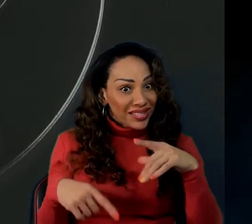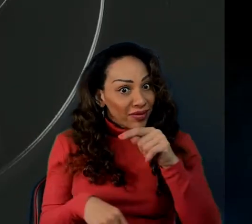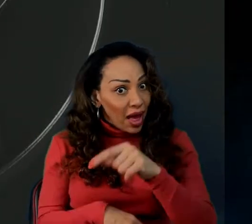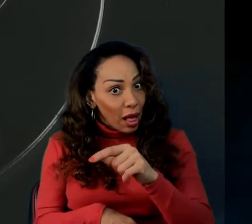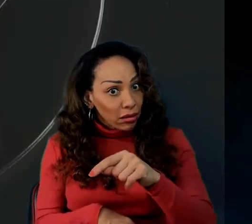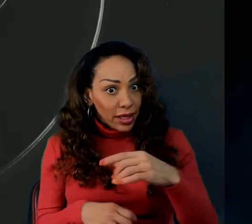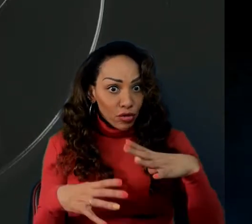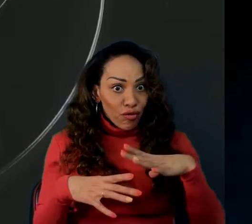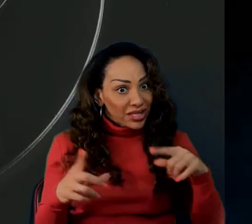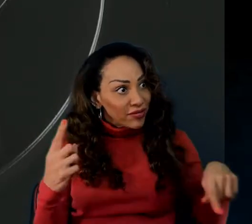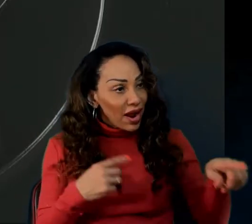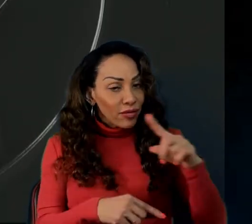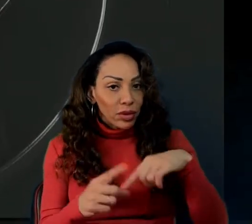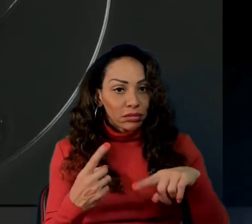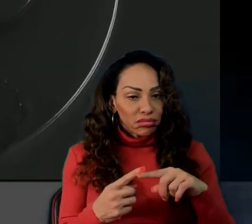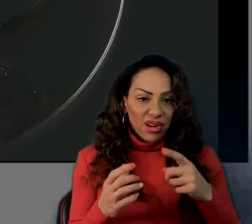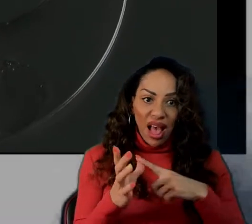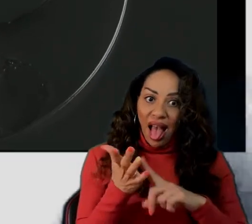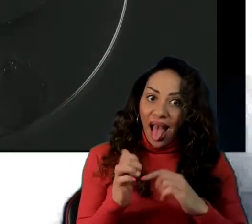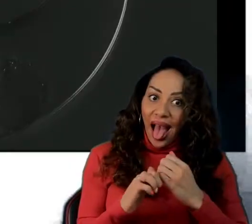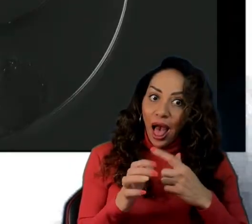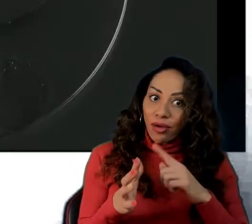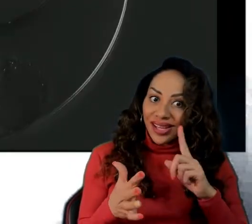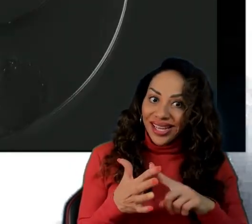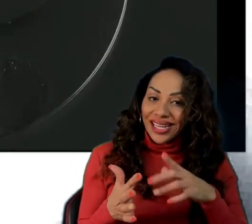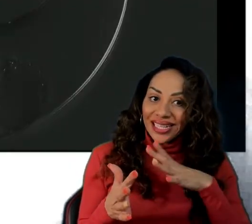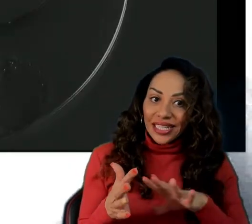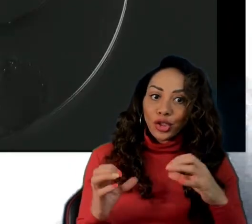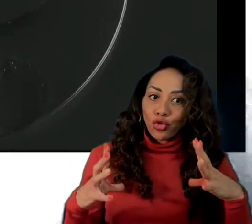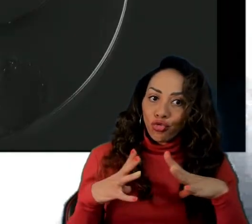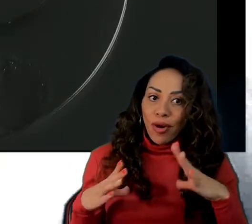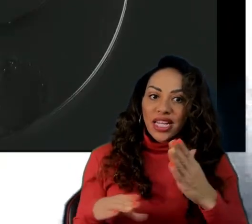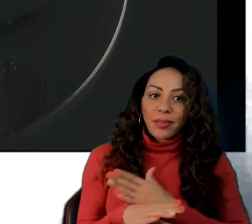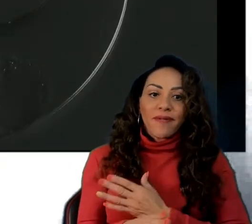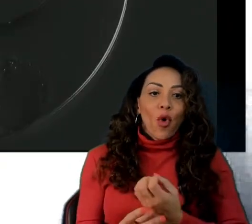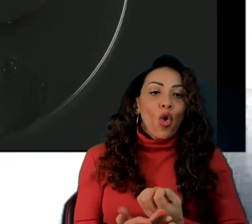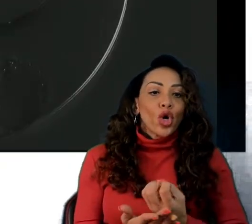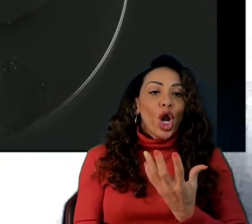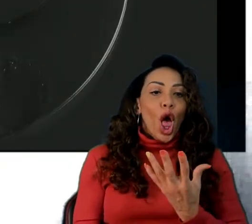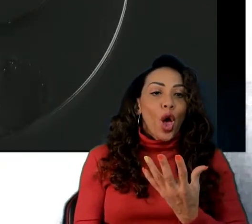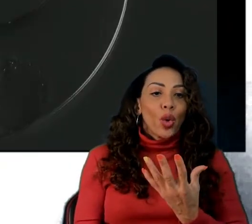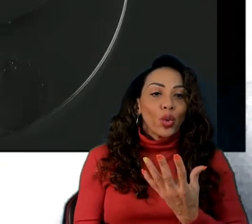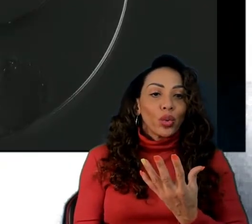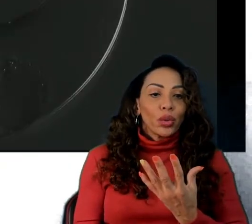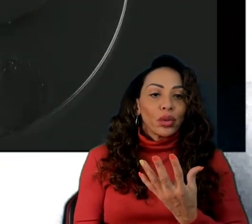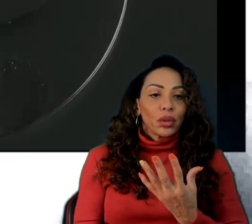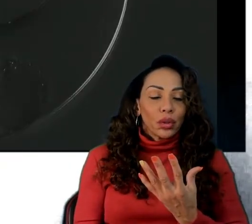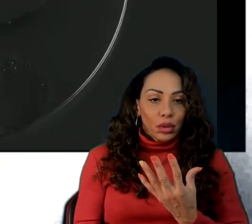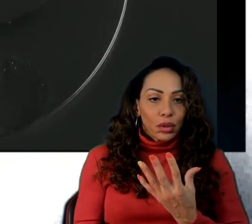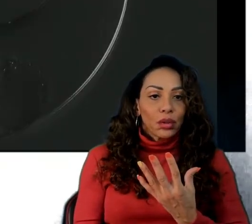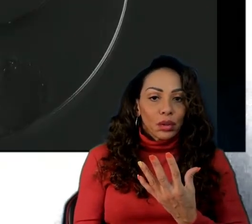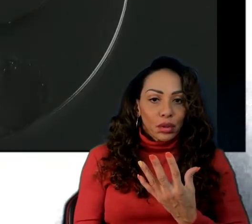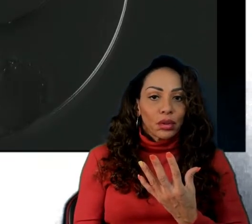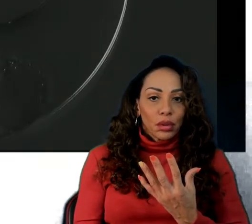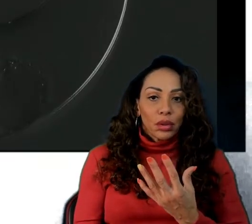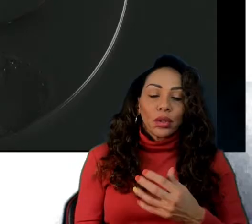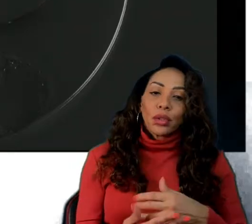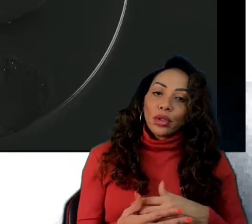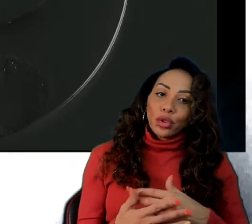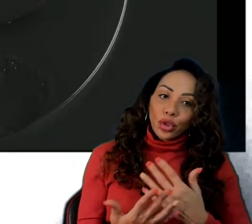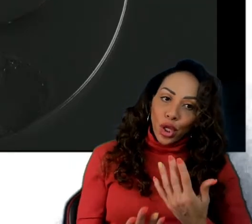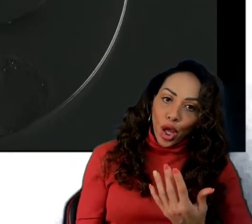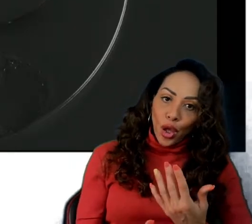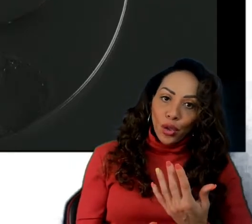The algae needs to rest a lot before it can glow. And we felt like we took a lot of different turnings, and some of them